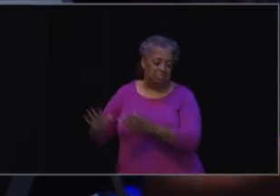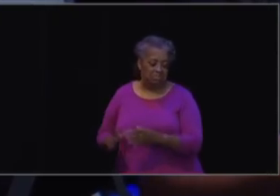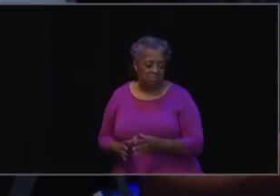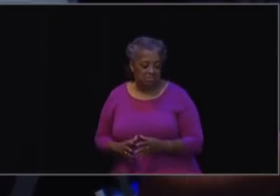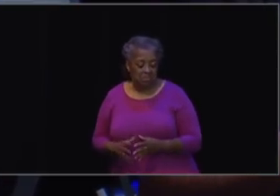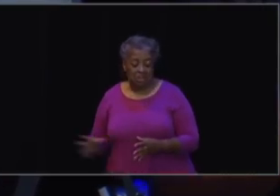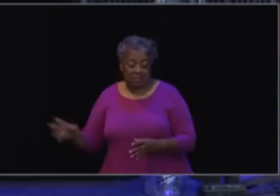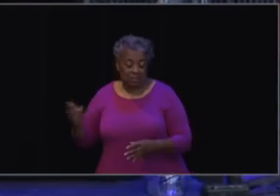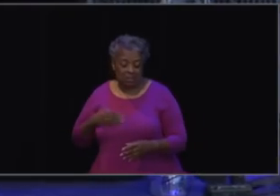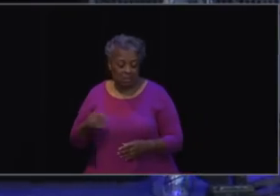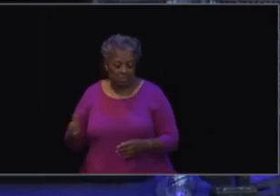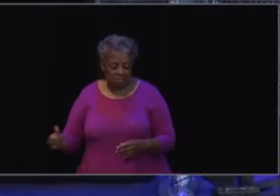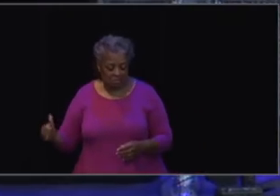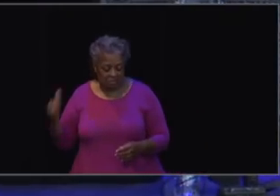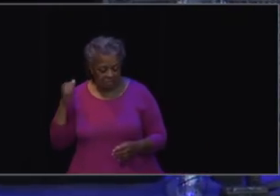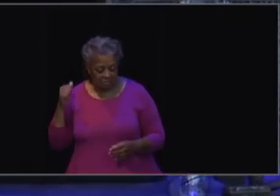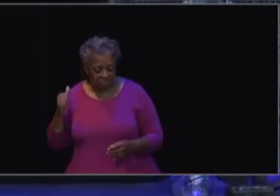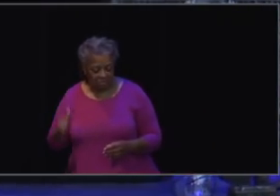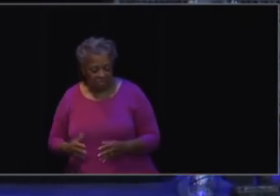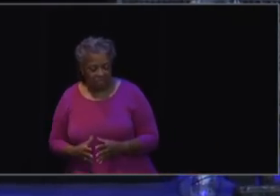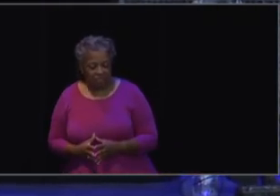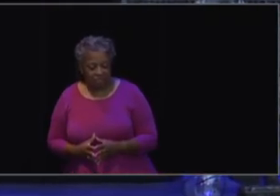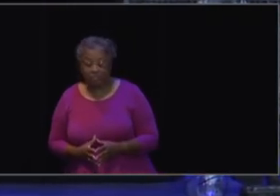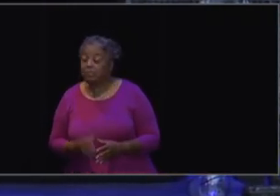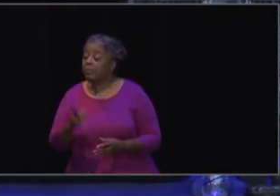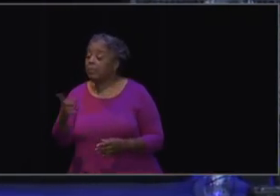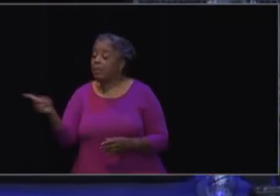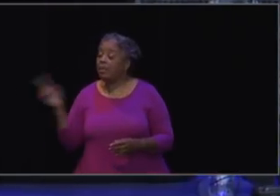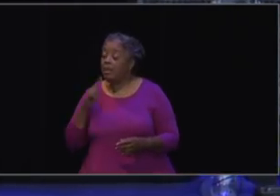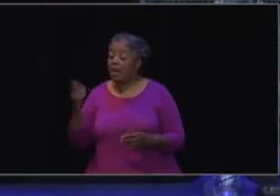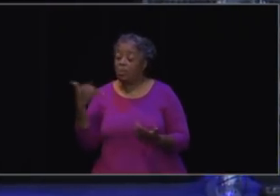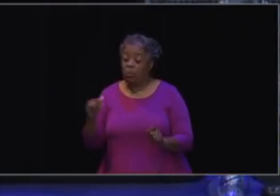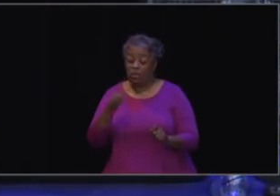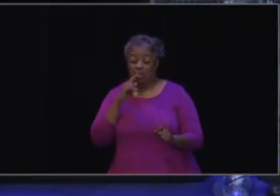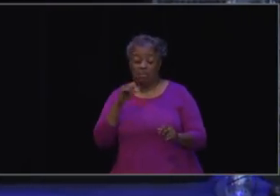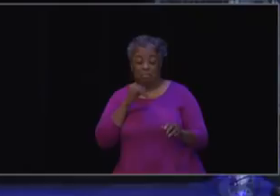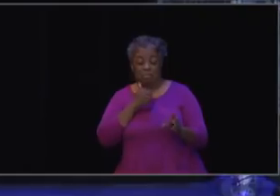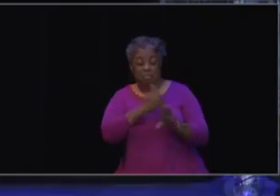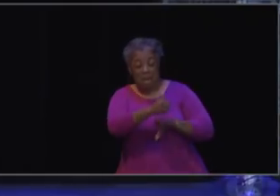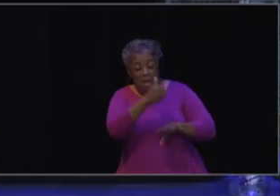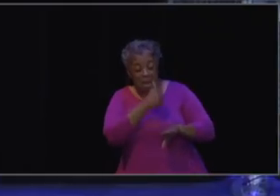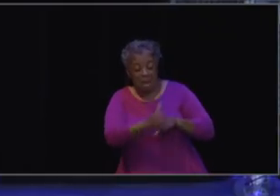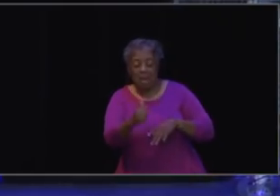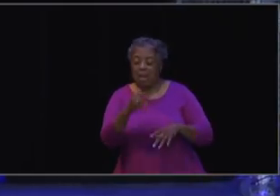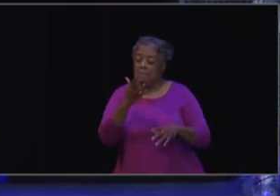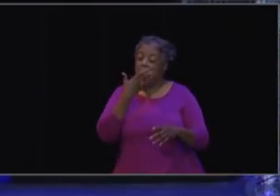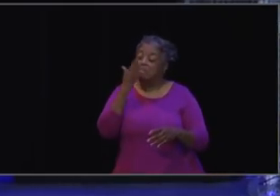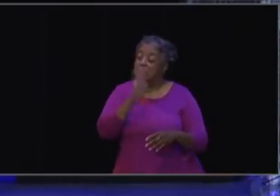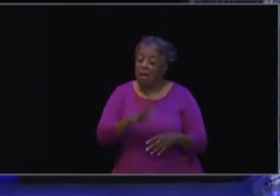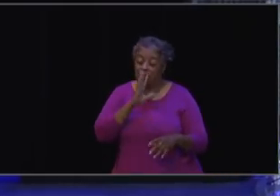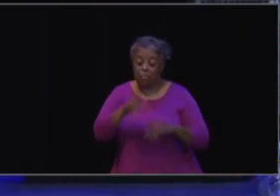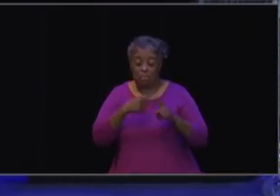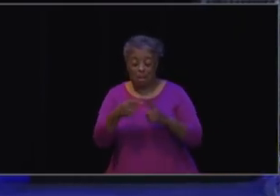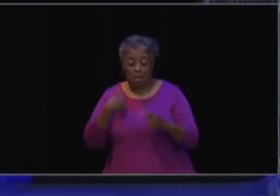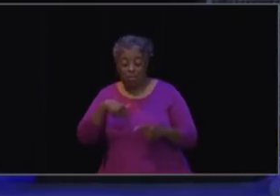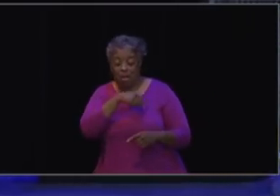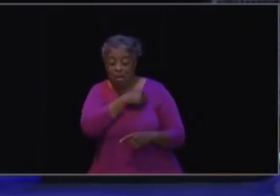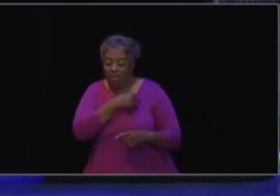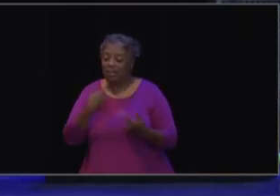ashamed. Yeah, they will come to curse our names. We'll just come and come